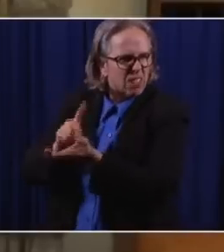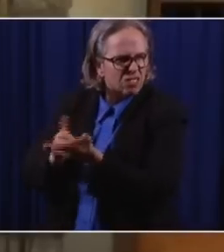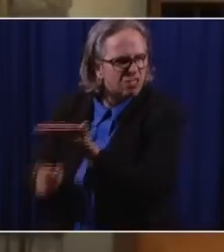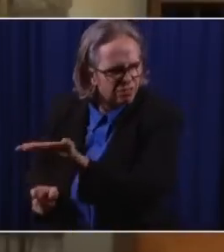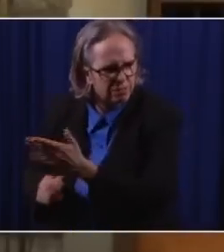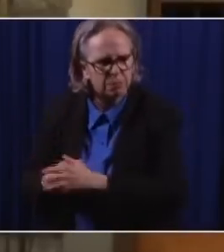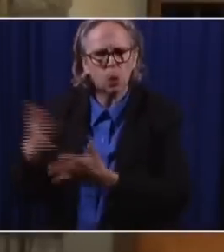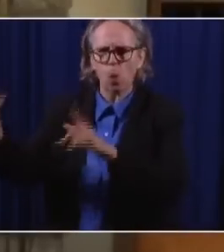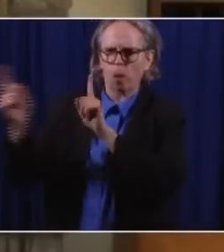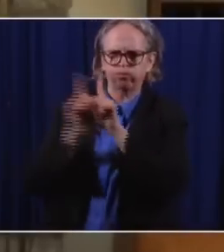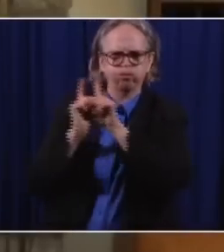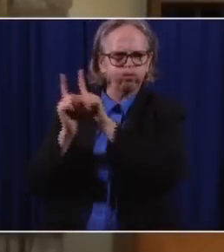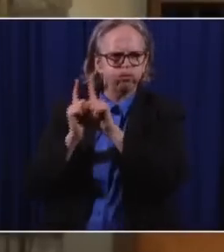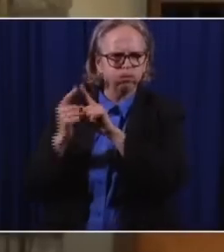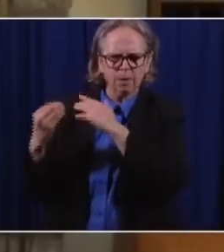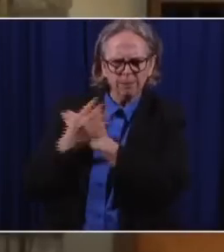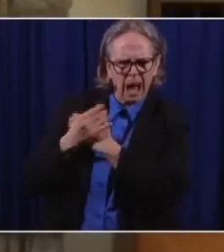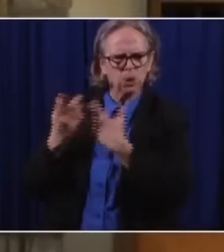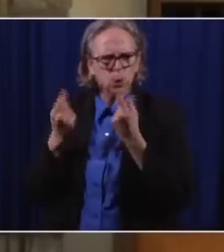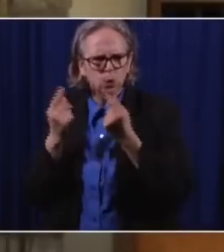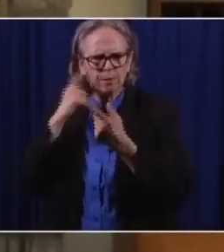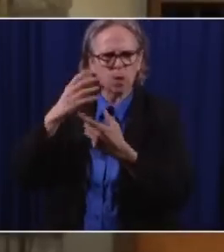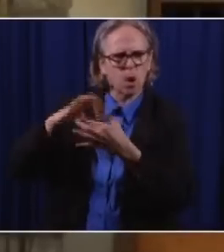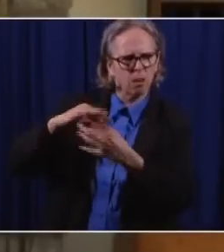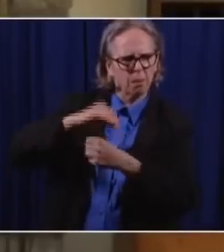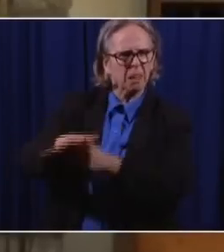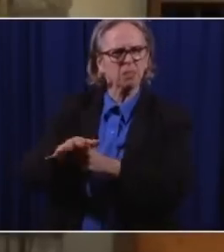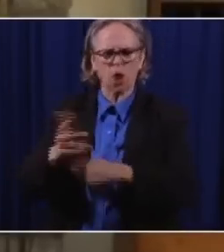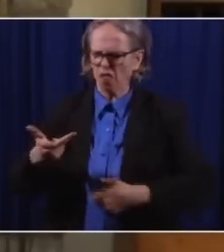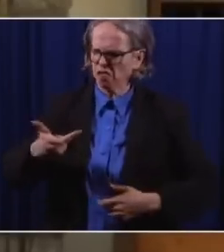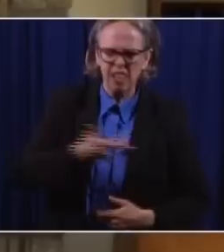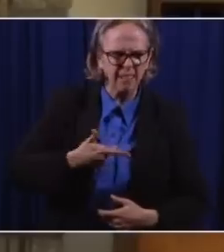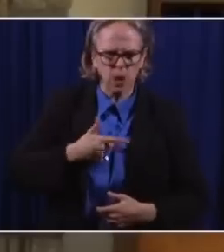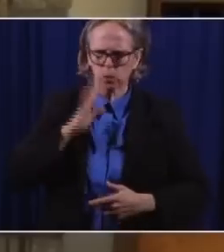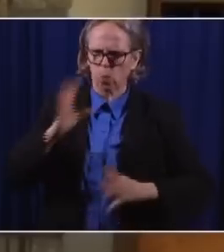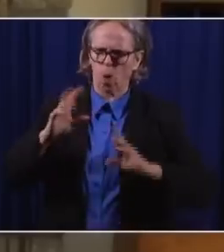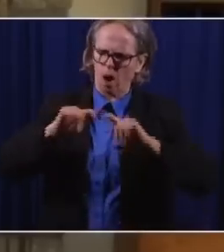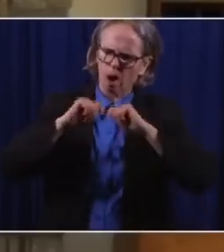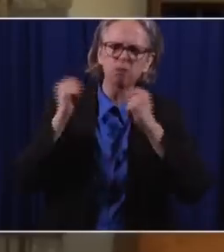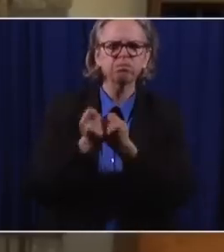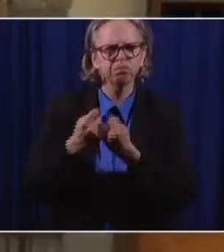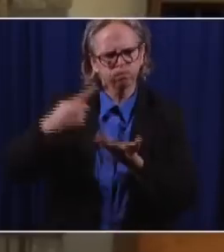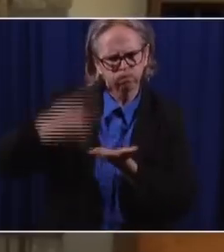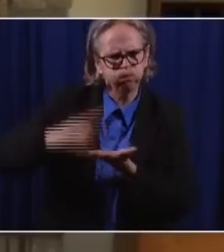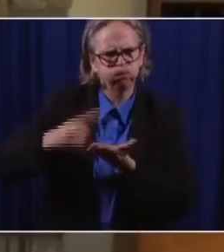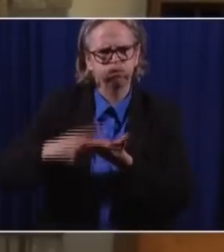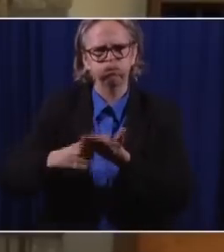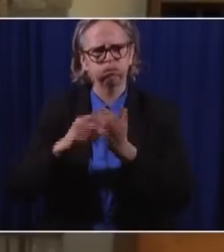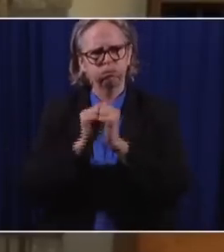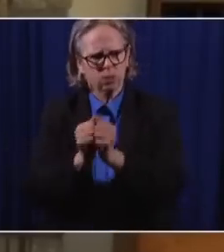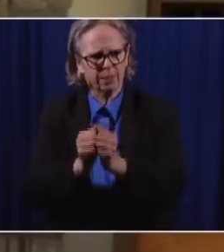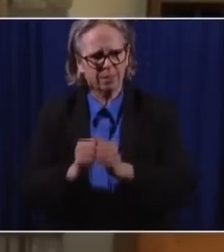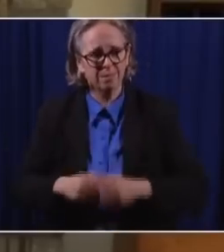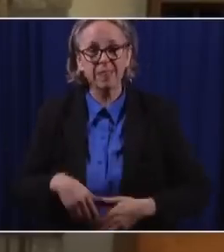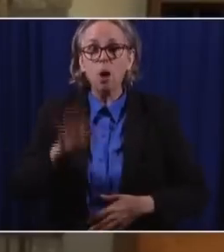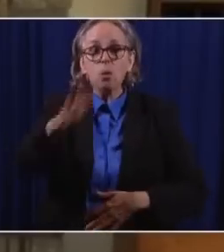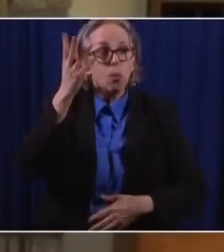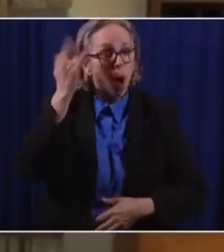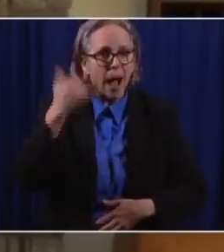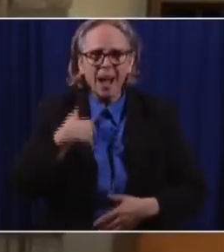way. So I think it's a great team. And we were purposeful today to tell you about some of the other senior team